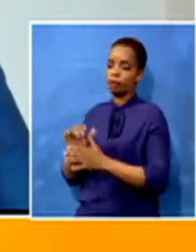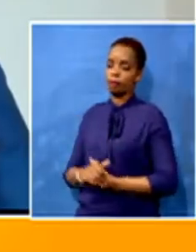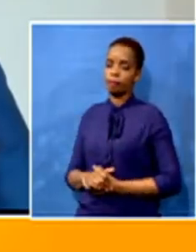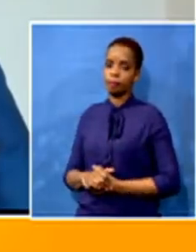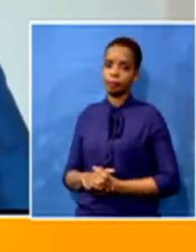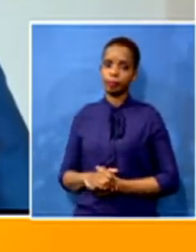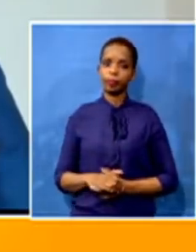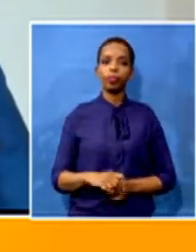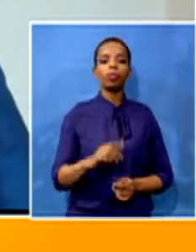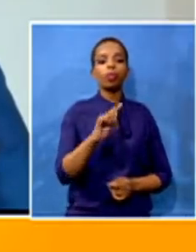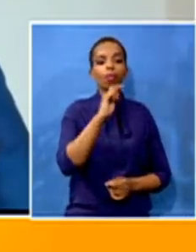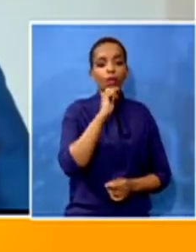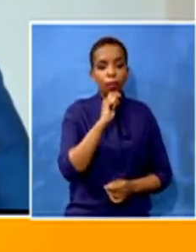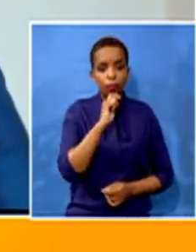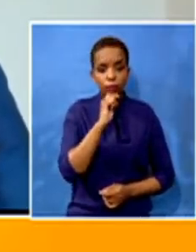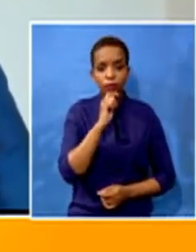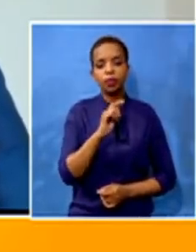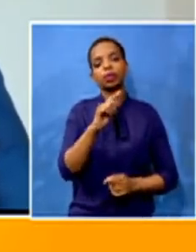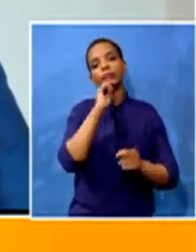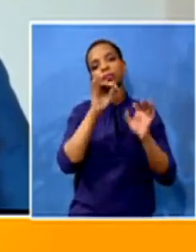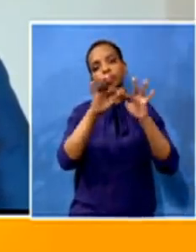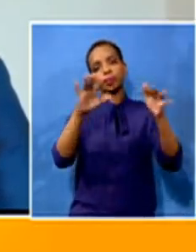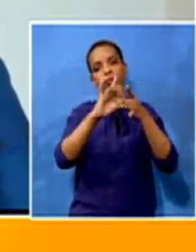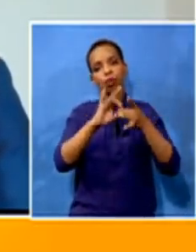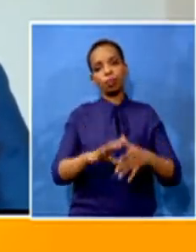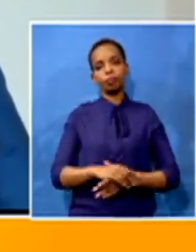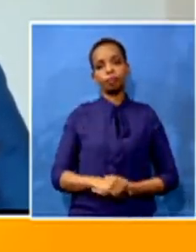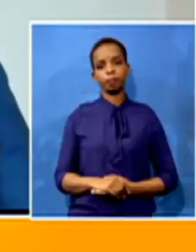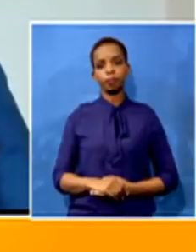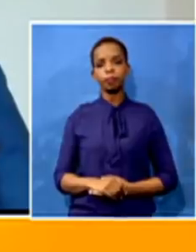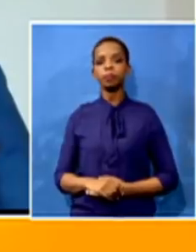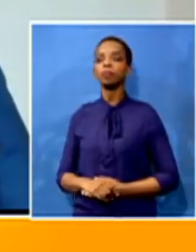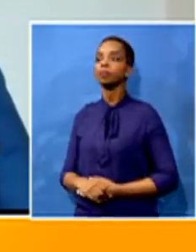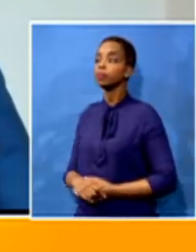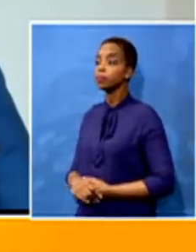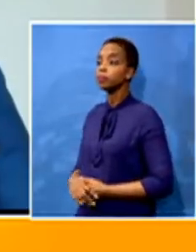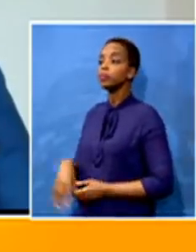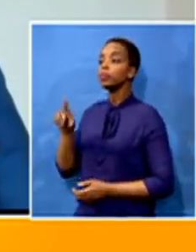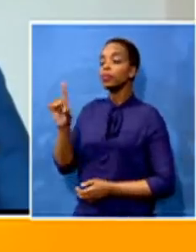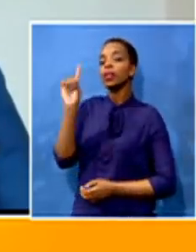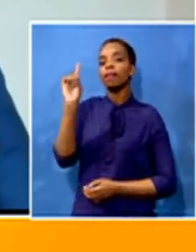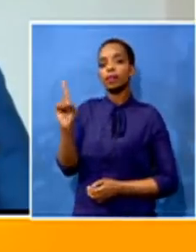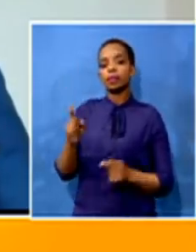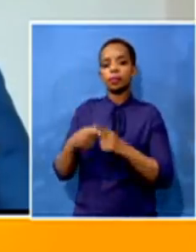Good morning, and morning to your viewers. Firstly, Dr. Nyati, looking at the latest